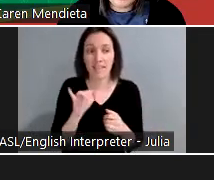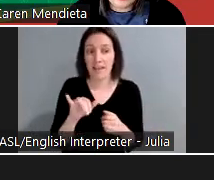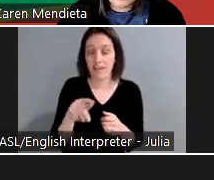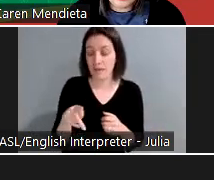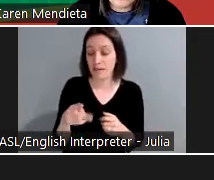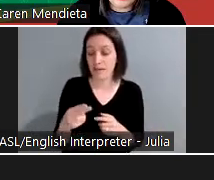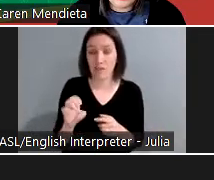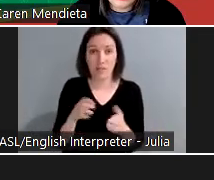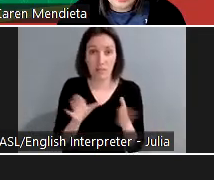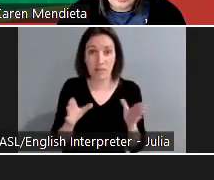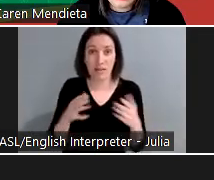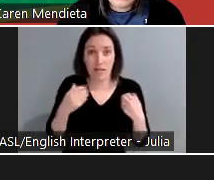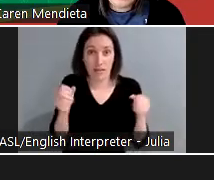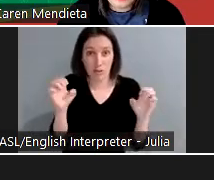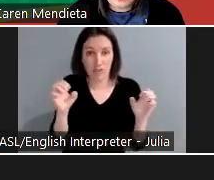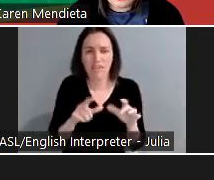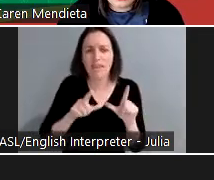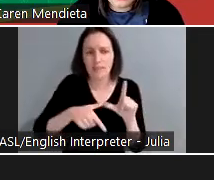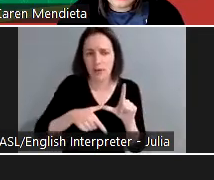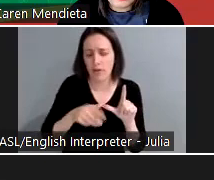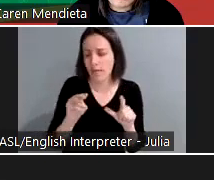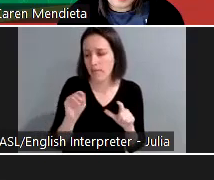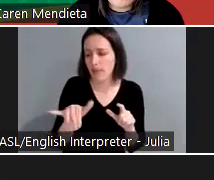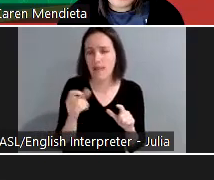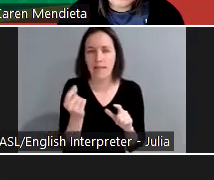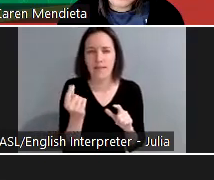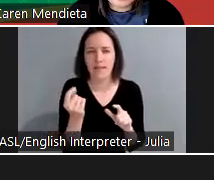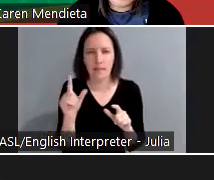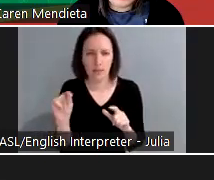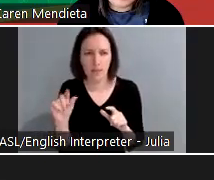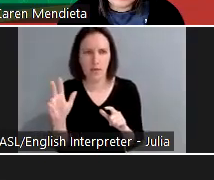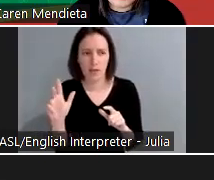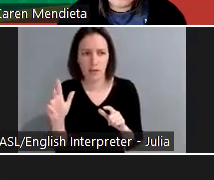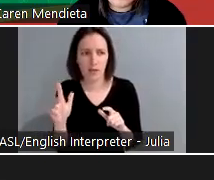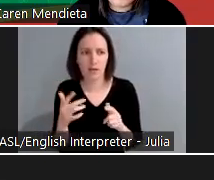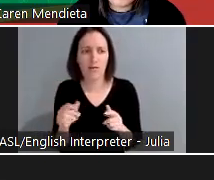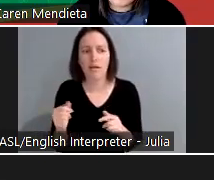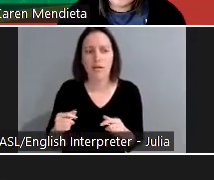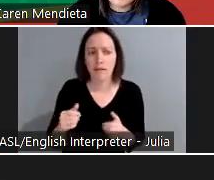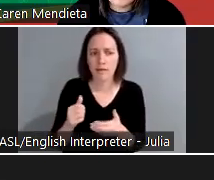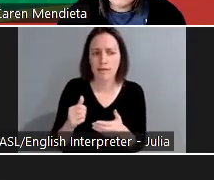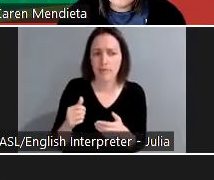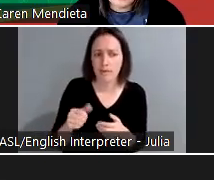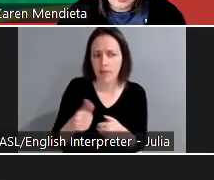11, 2023, ending PHE-related benefits like P-EBT.